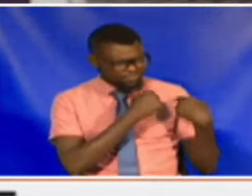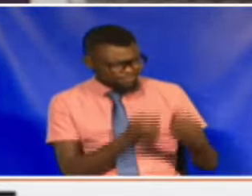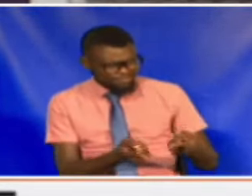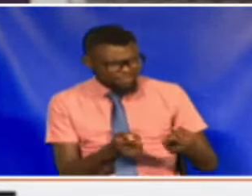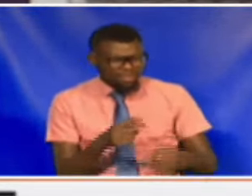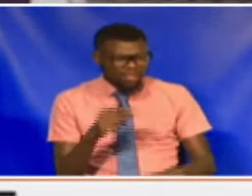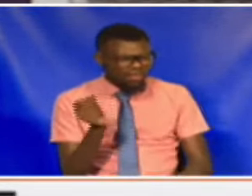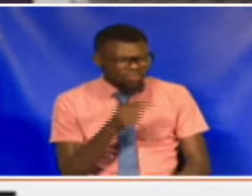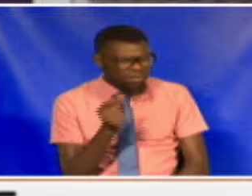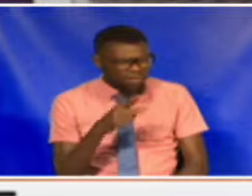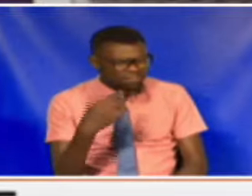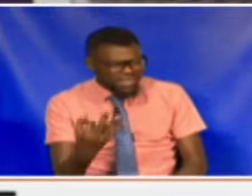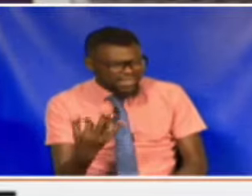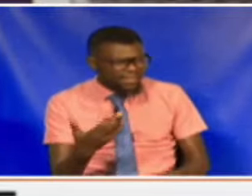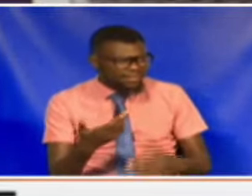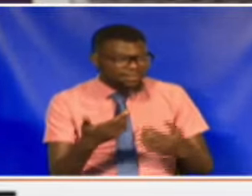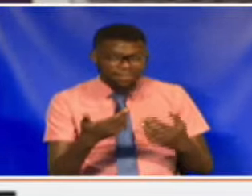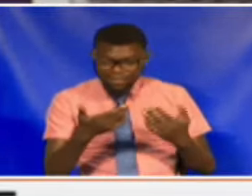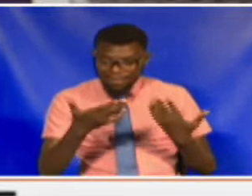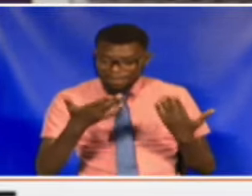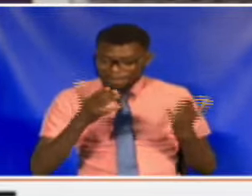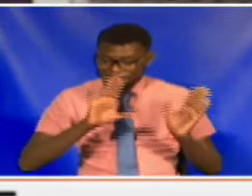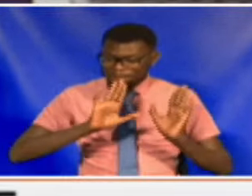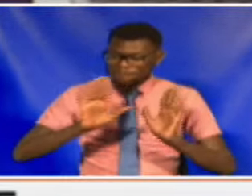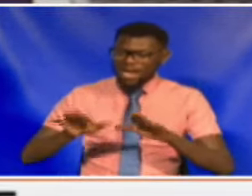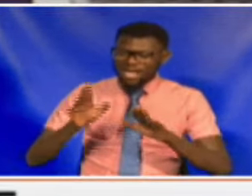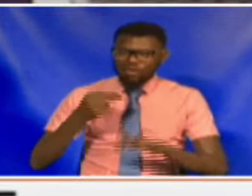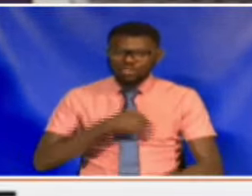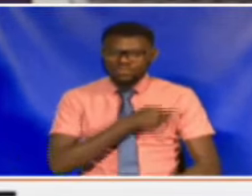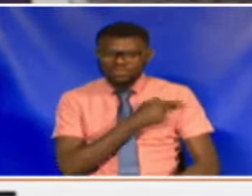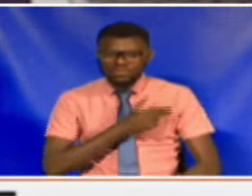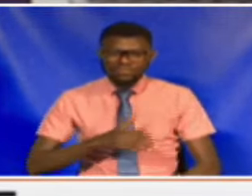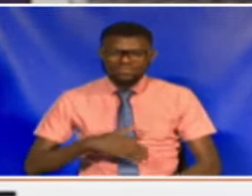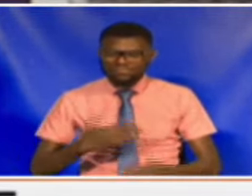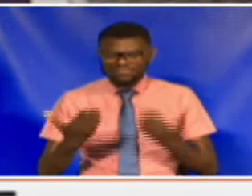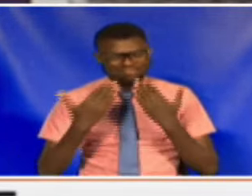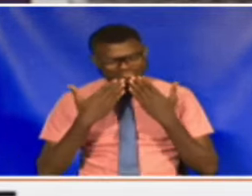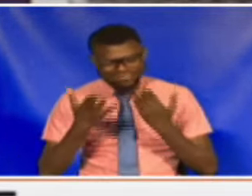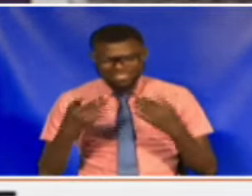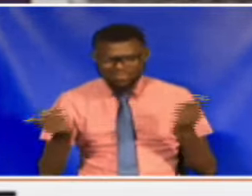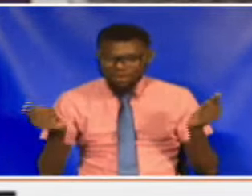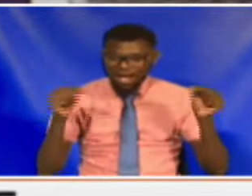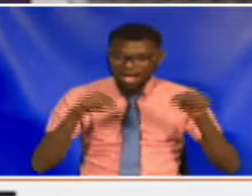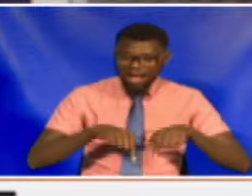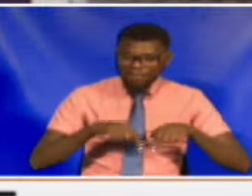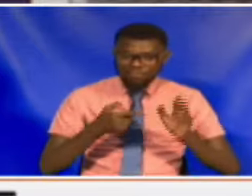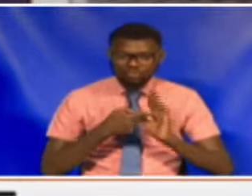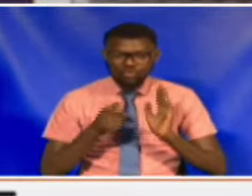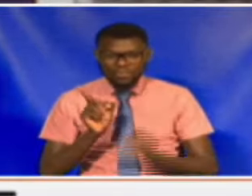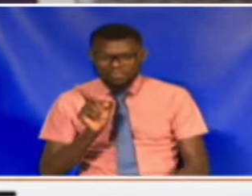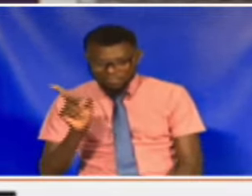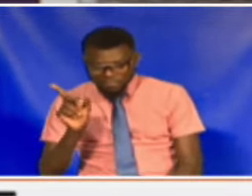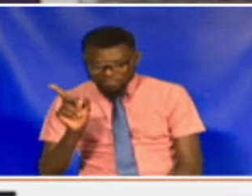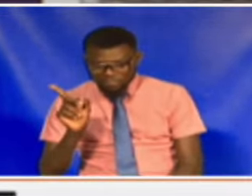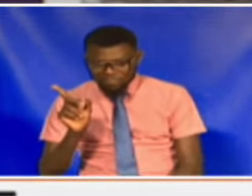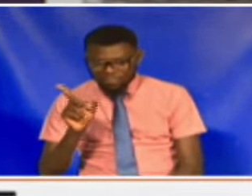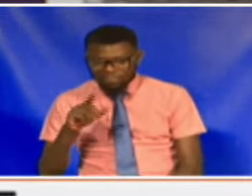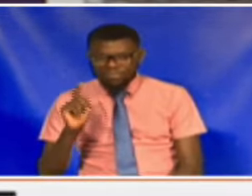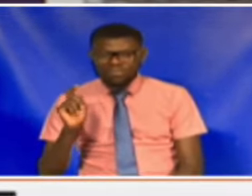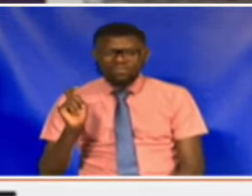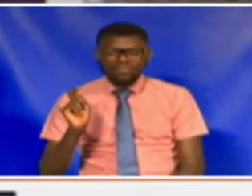officers back to the hospitals. It's very good to have you on the show tonight. The KUCO Secretary General,